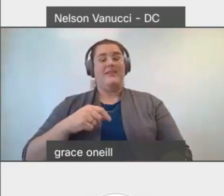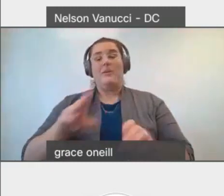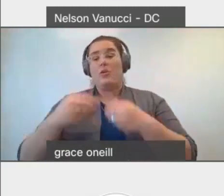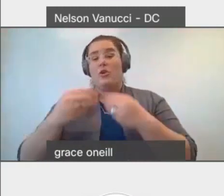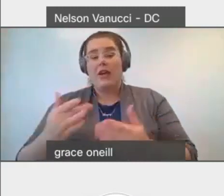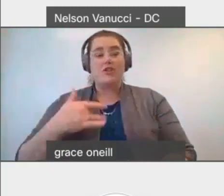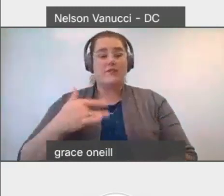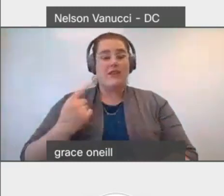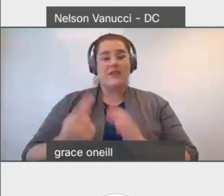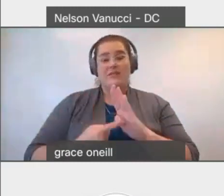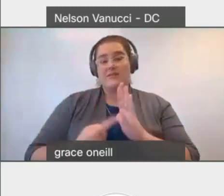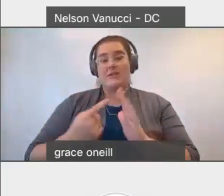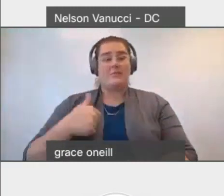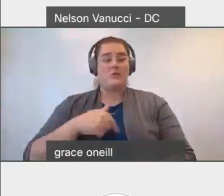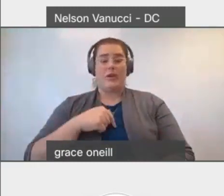raft.